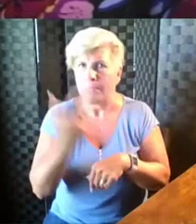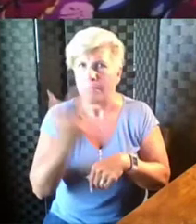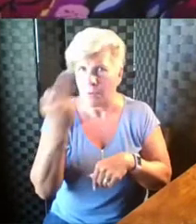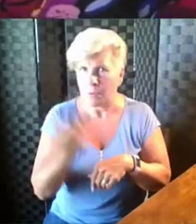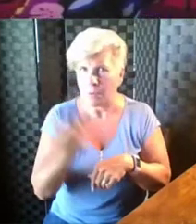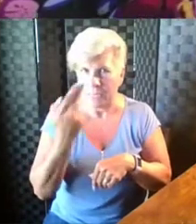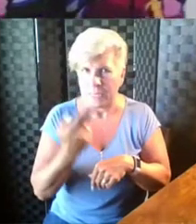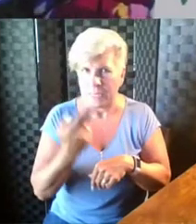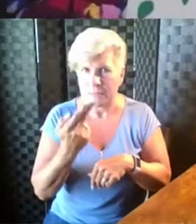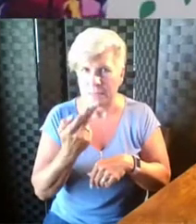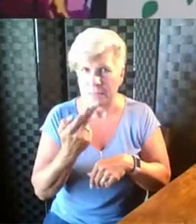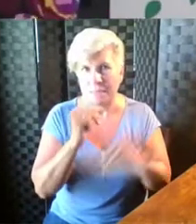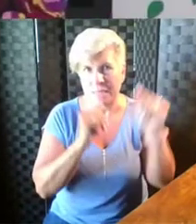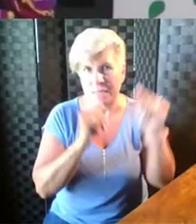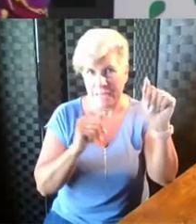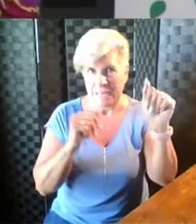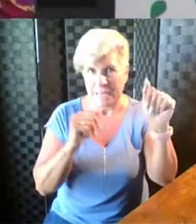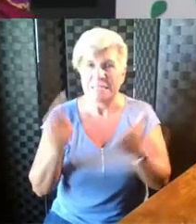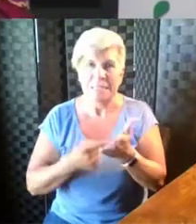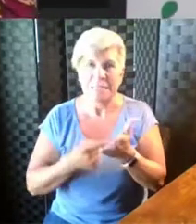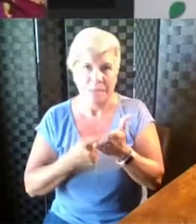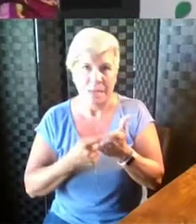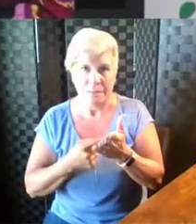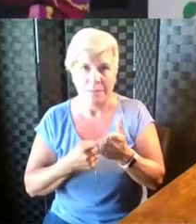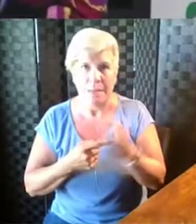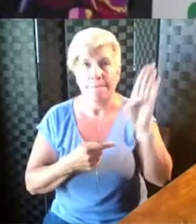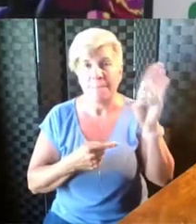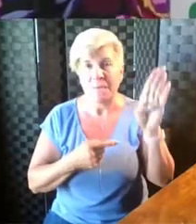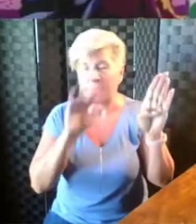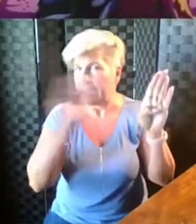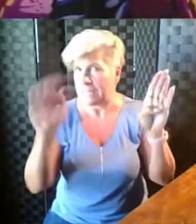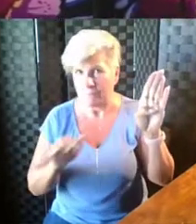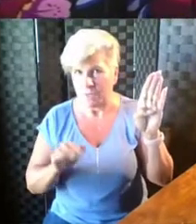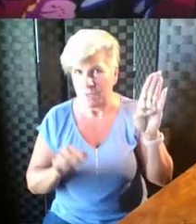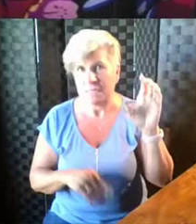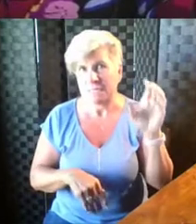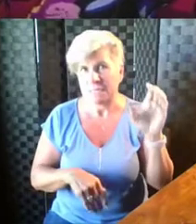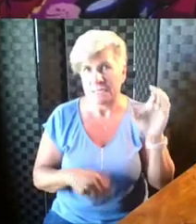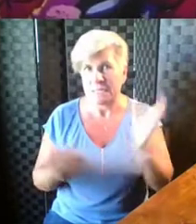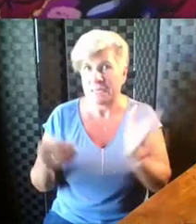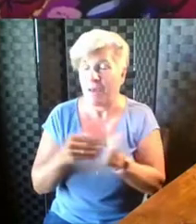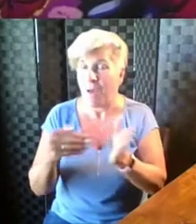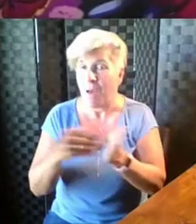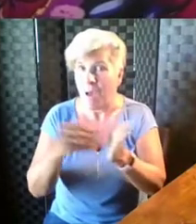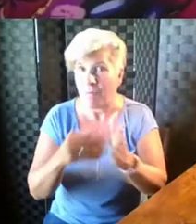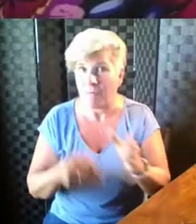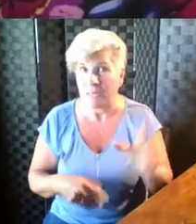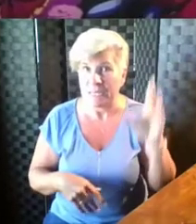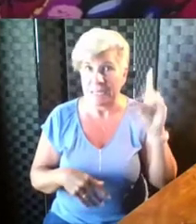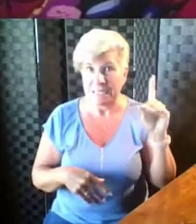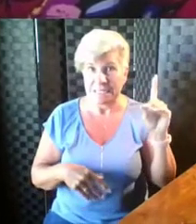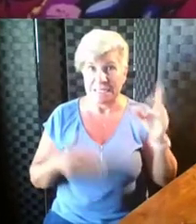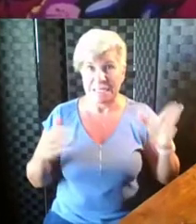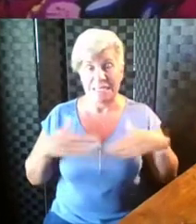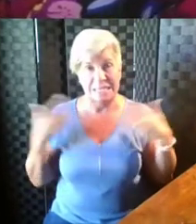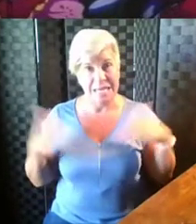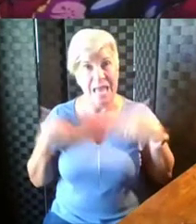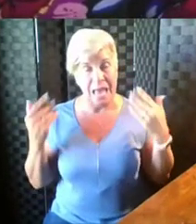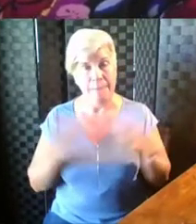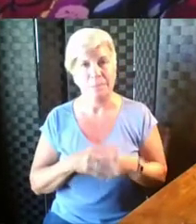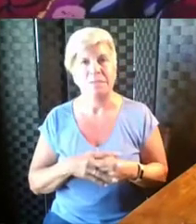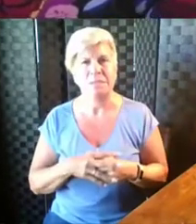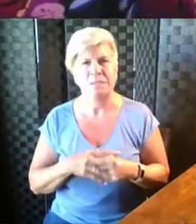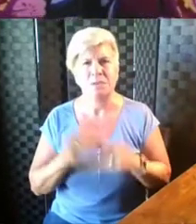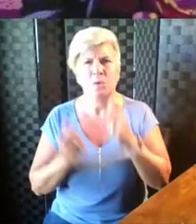Thursdays. A, sometimes, B, never, C, often, or